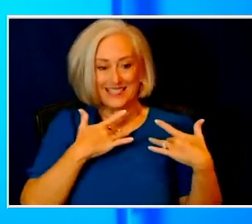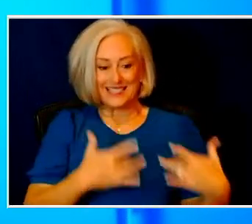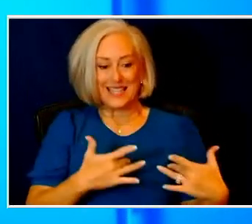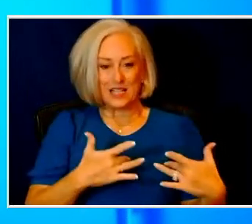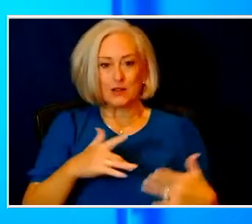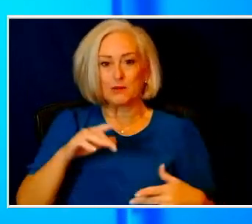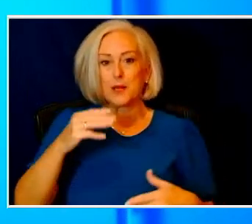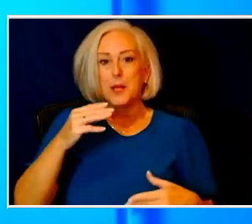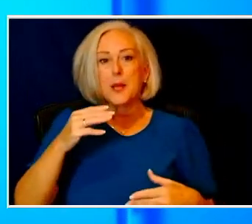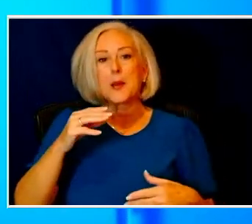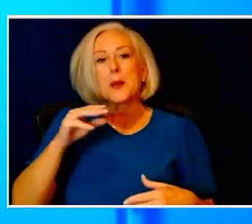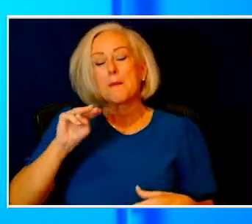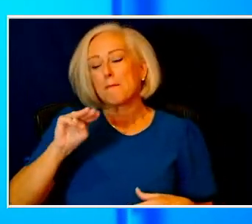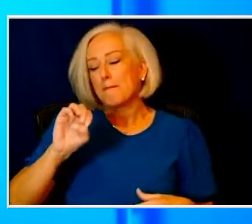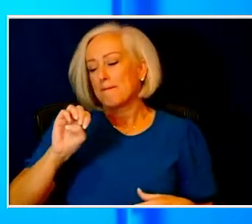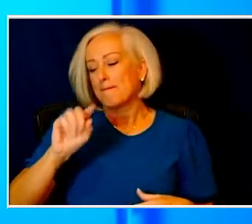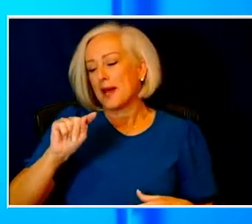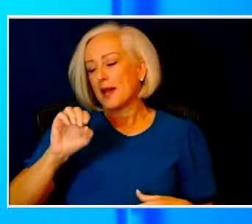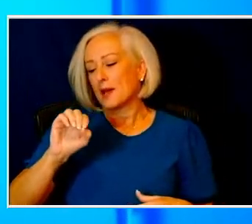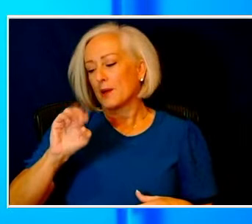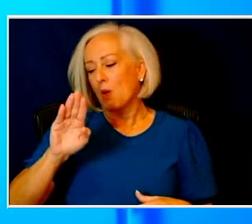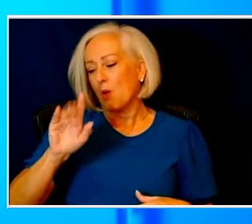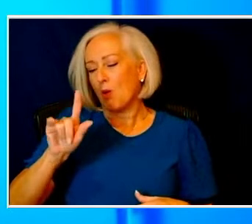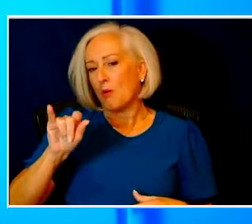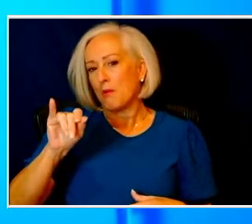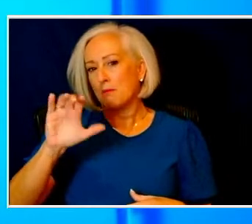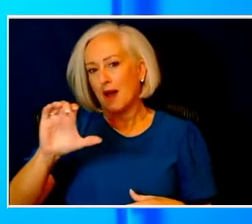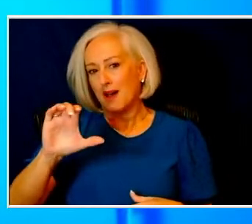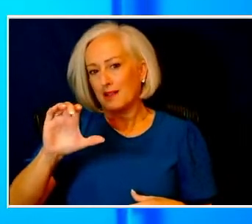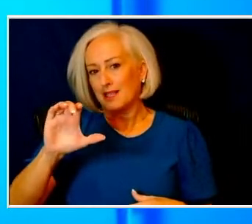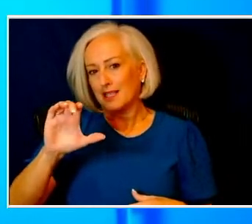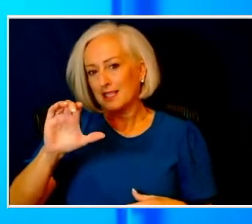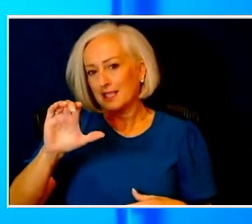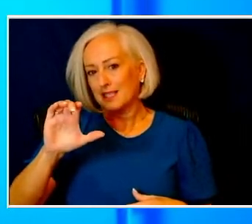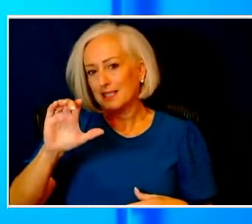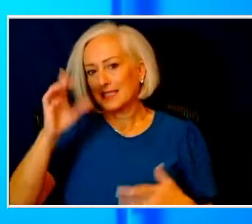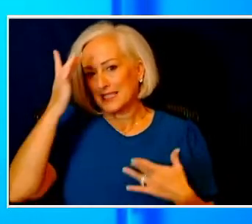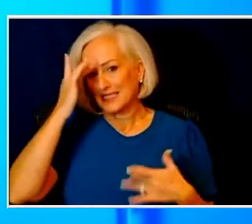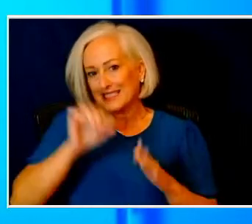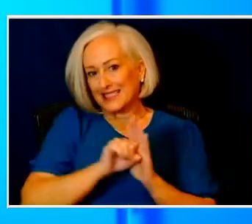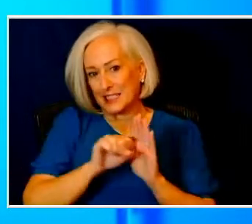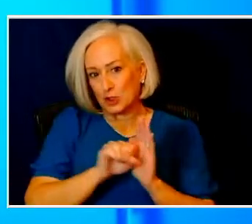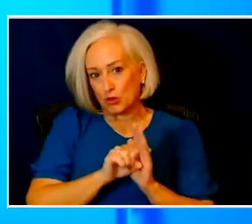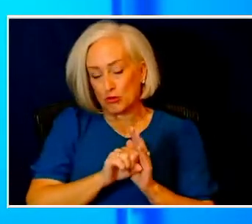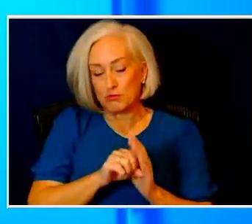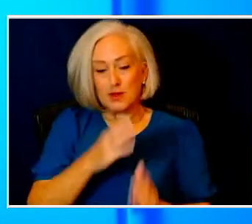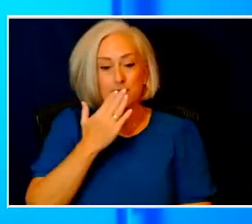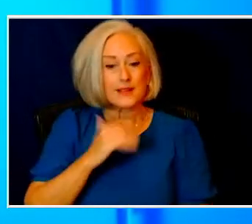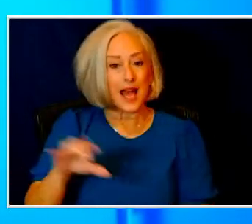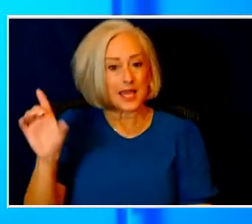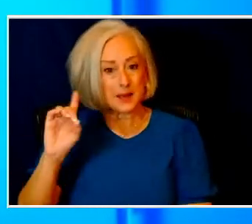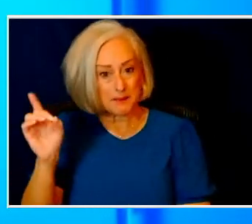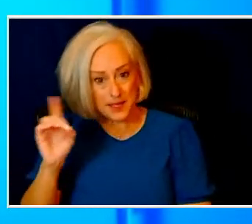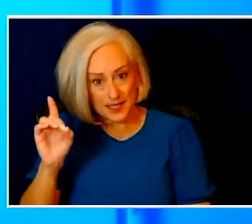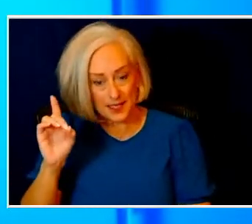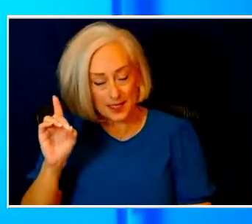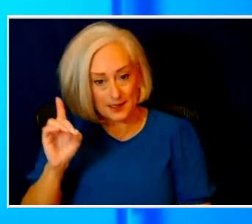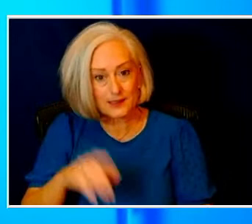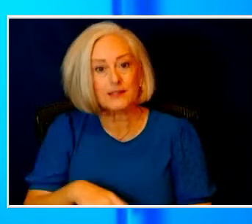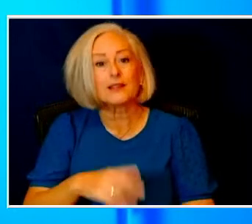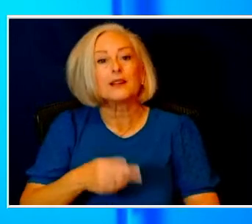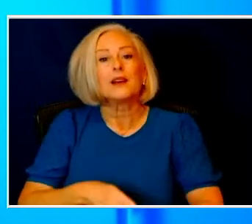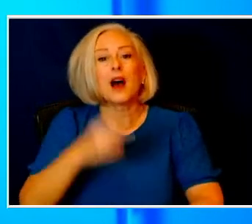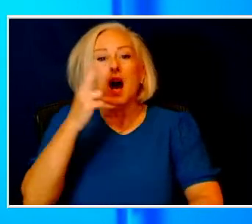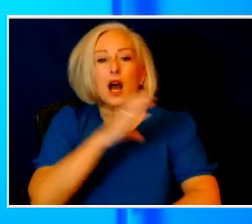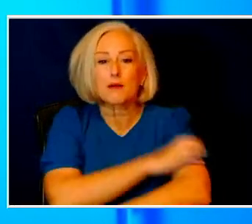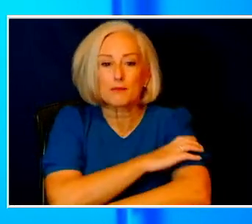syndrome, which includes diabetes, high blood pressure, elevated blood lipids like